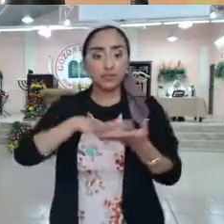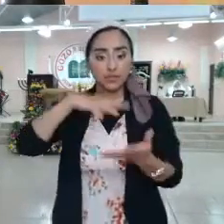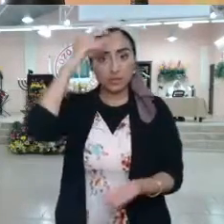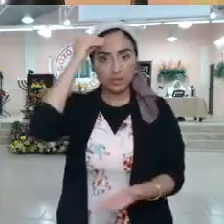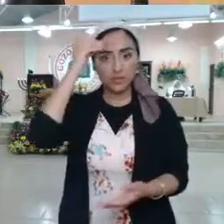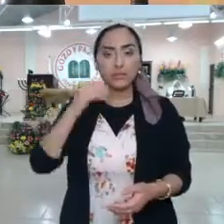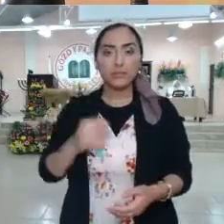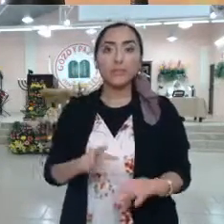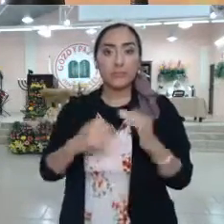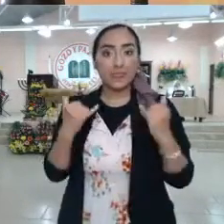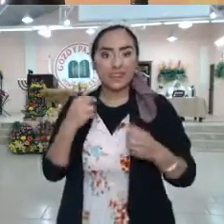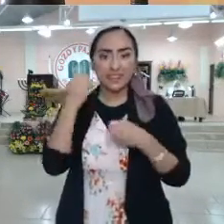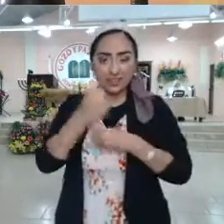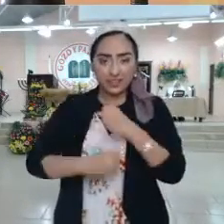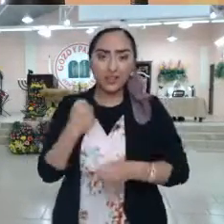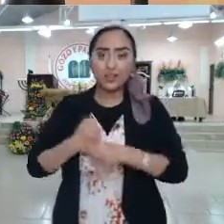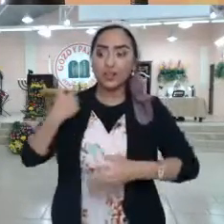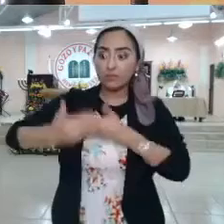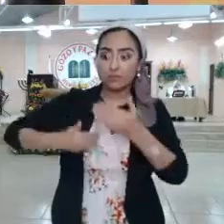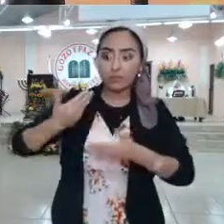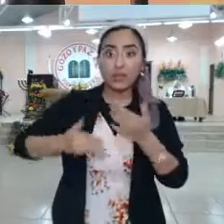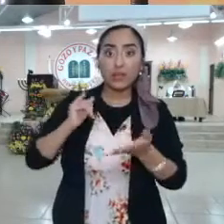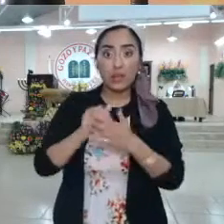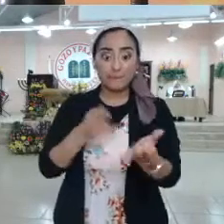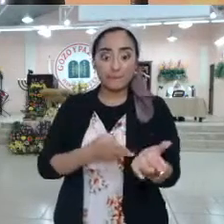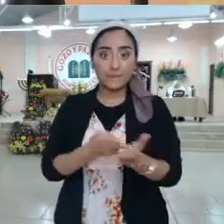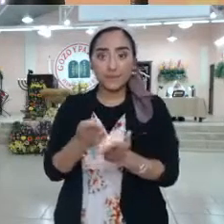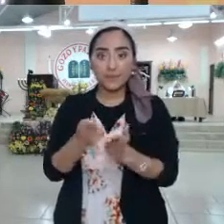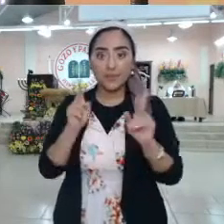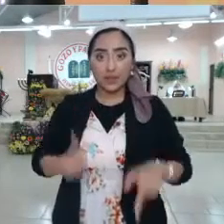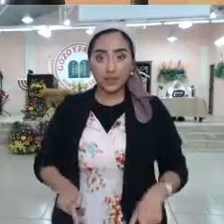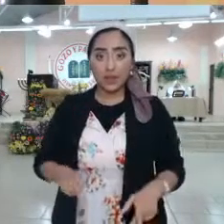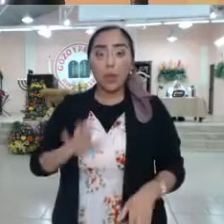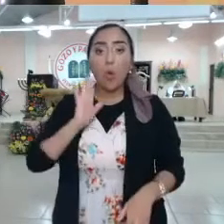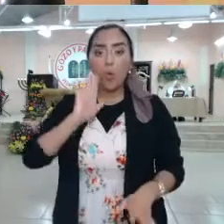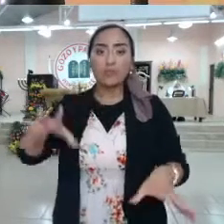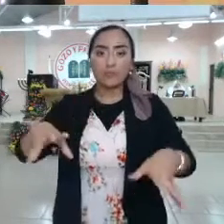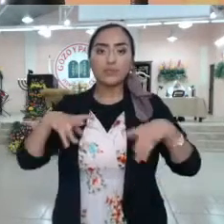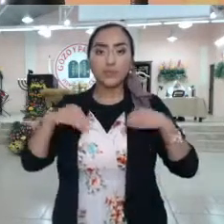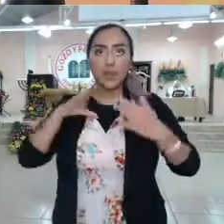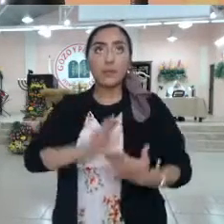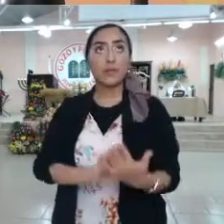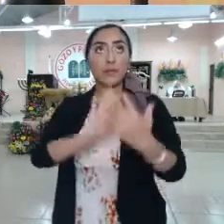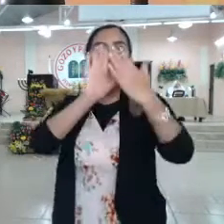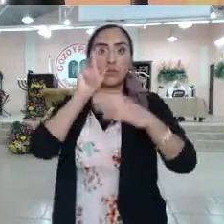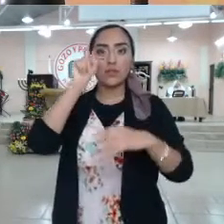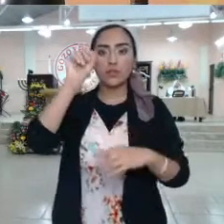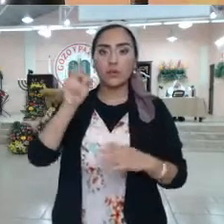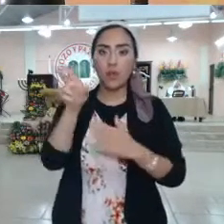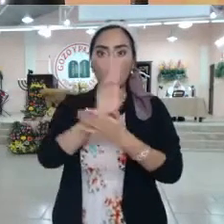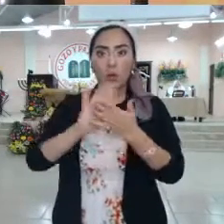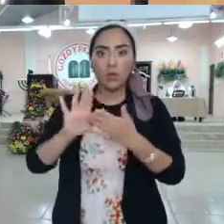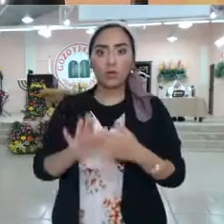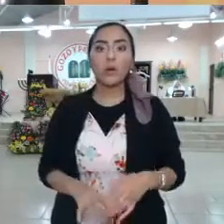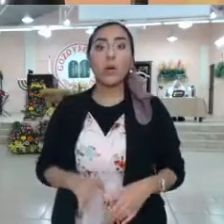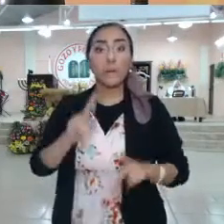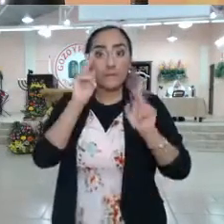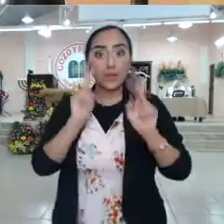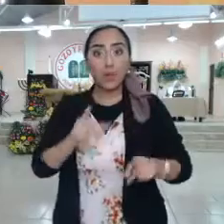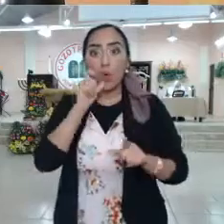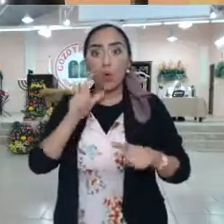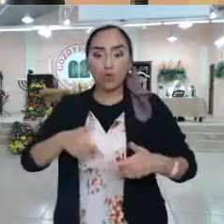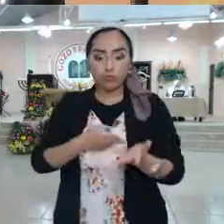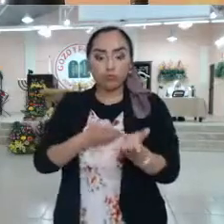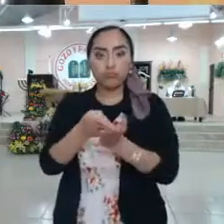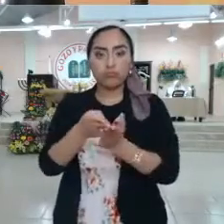have en studied todos estos then, años during all que of los these years, íntegros that the ones that are serán aceptados en su complete presencia will de be Yahweh. accepted in Los Yahweh's presence. The íntegros. ones